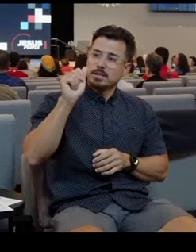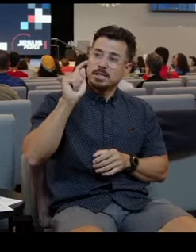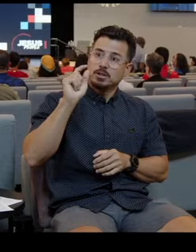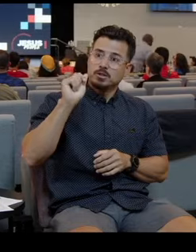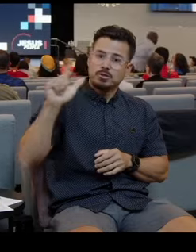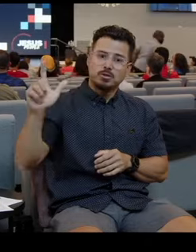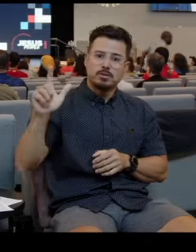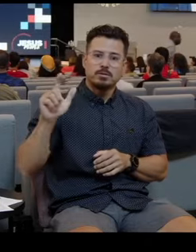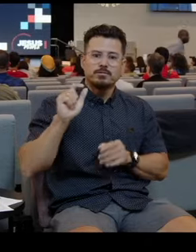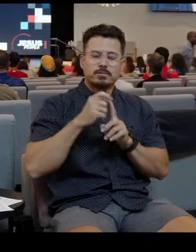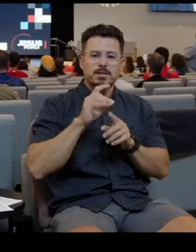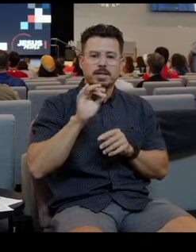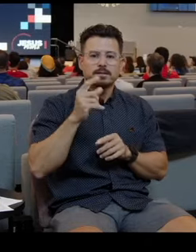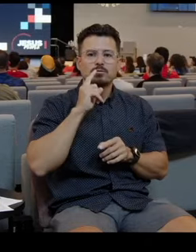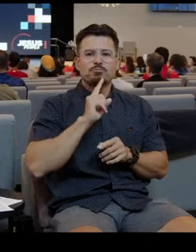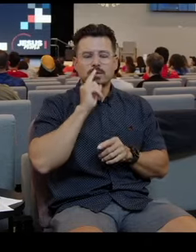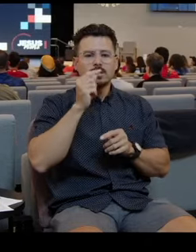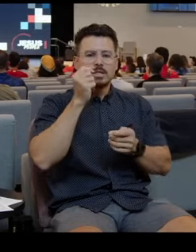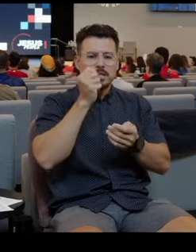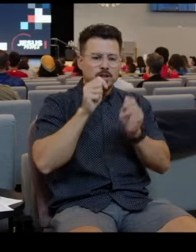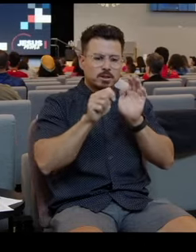90s is testimony to this.